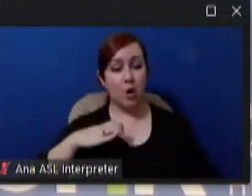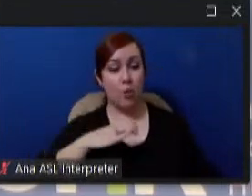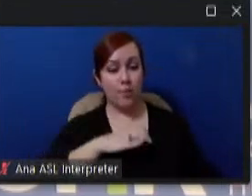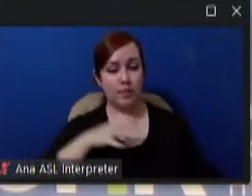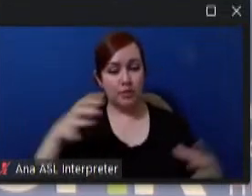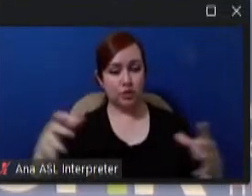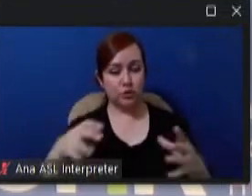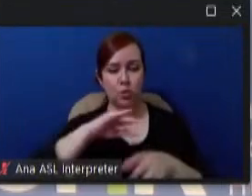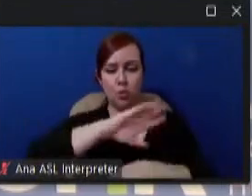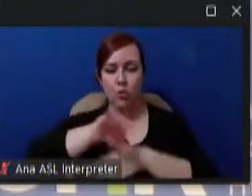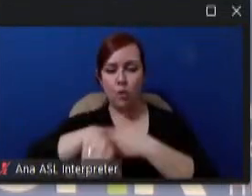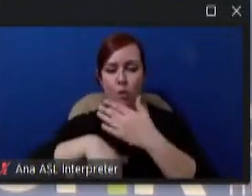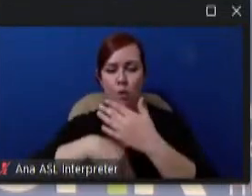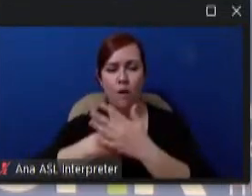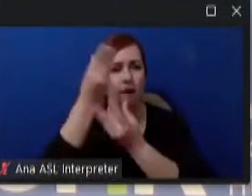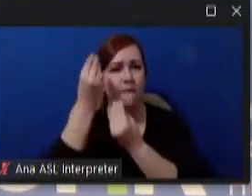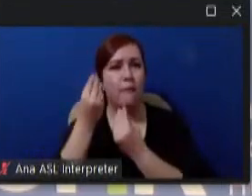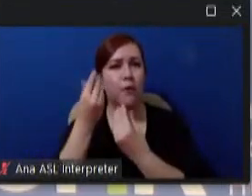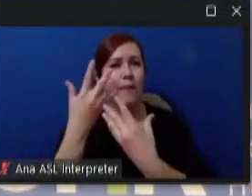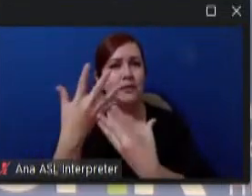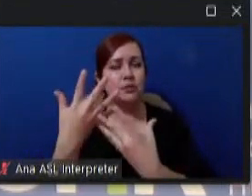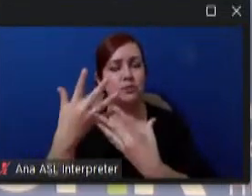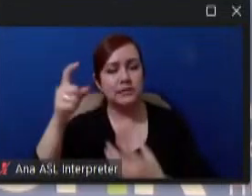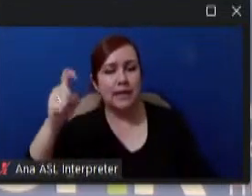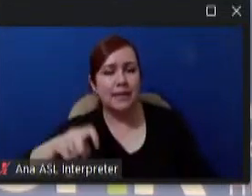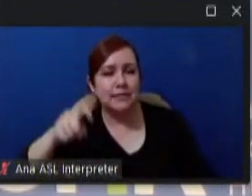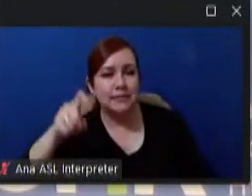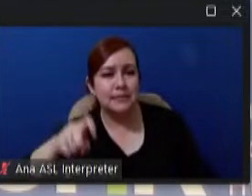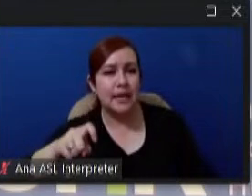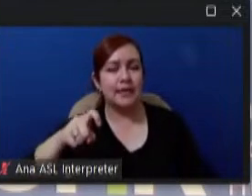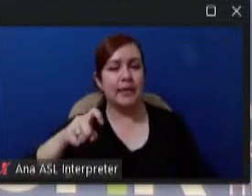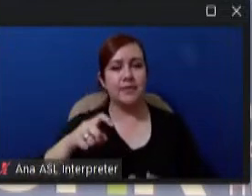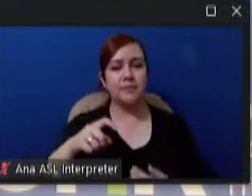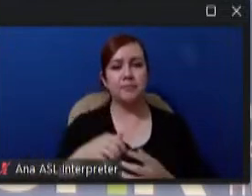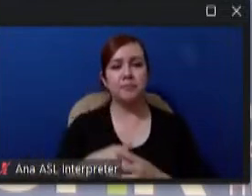the Commission all information